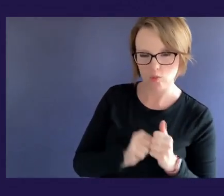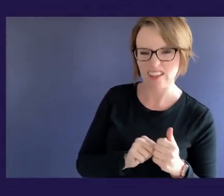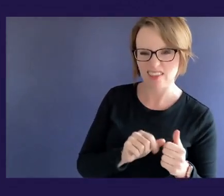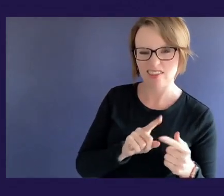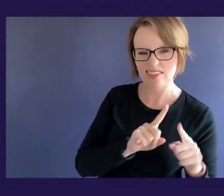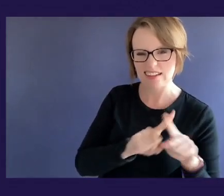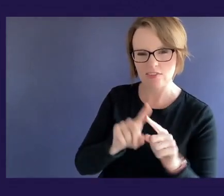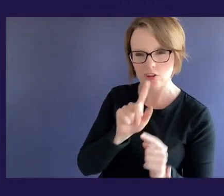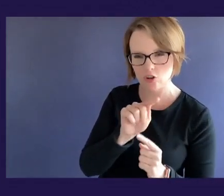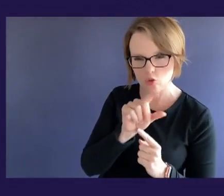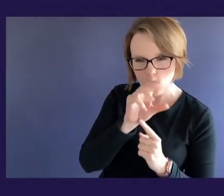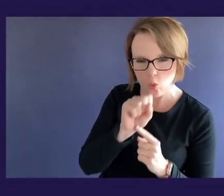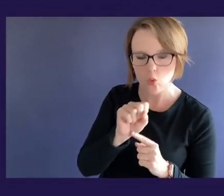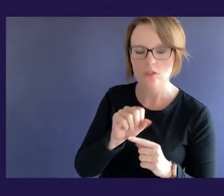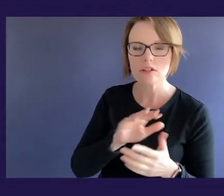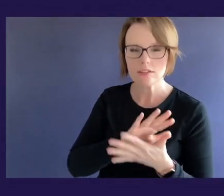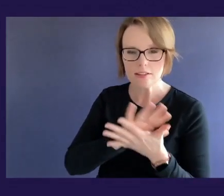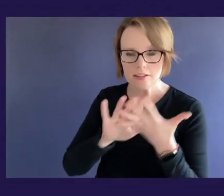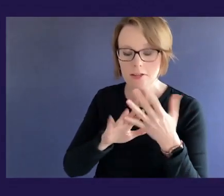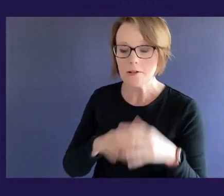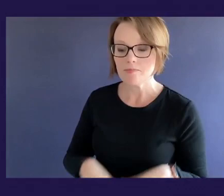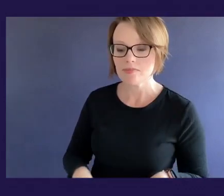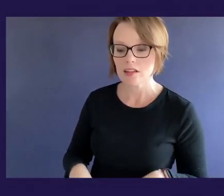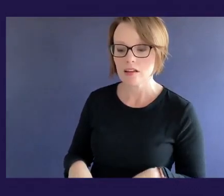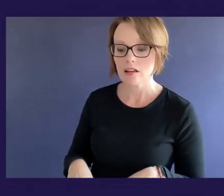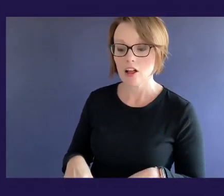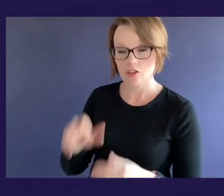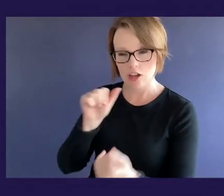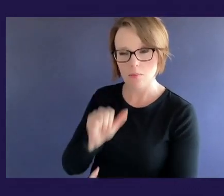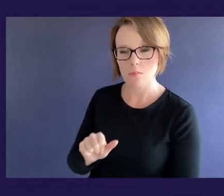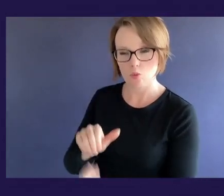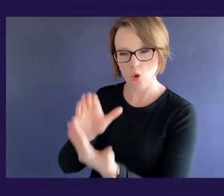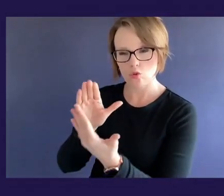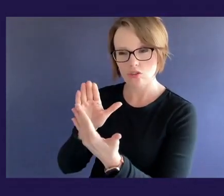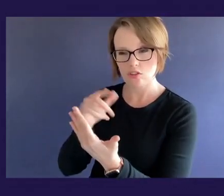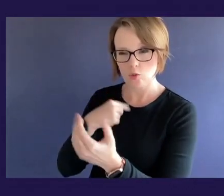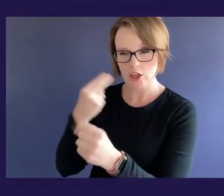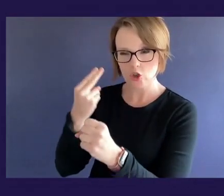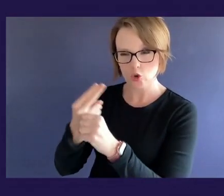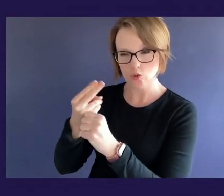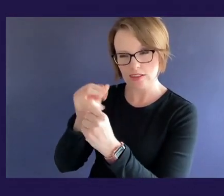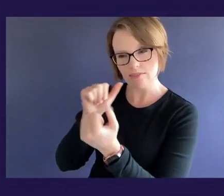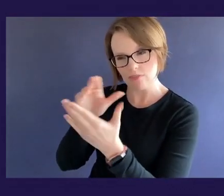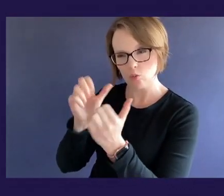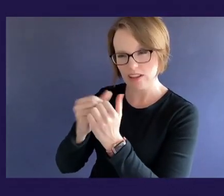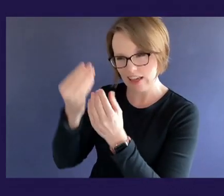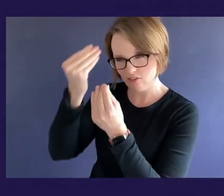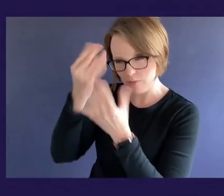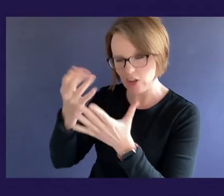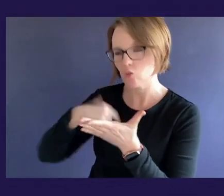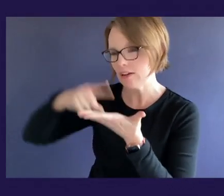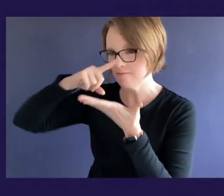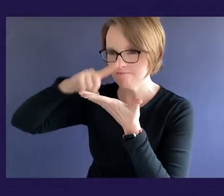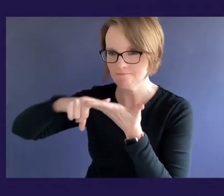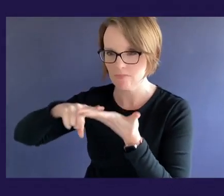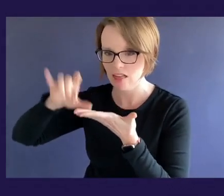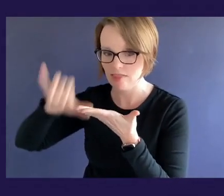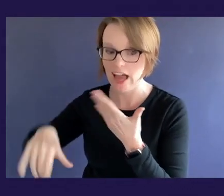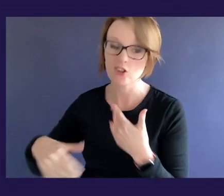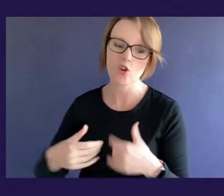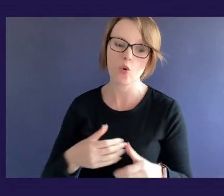information level approaches have really been evaluated most experimentally. So debunking, as well